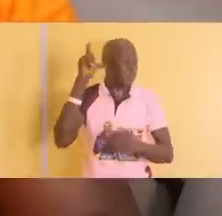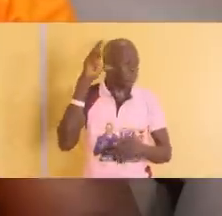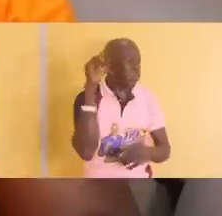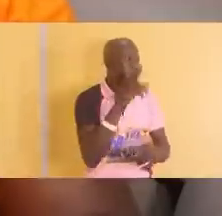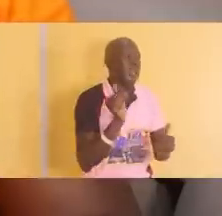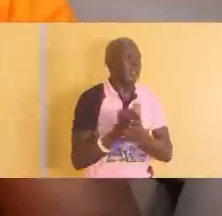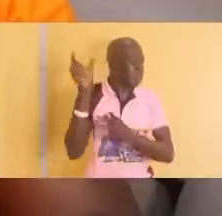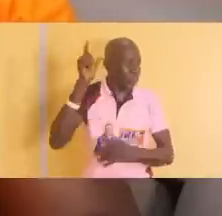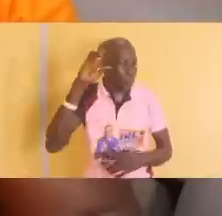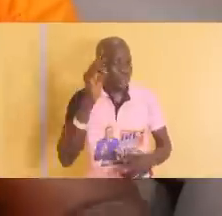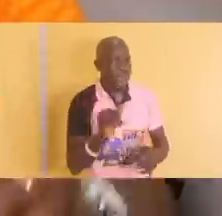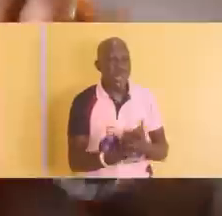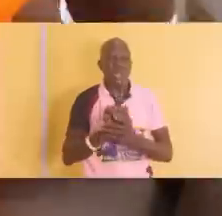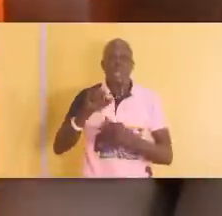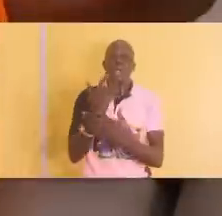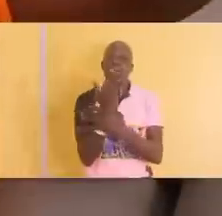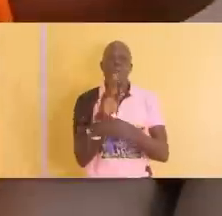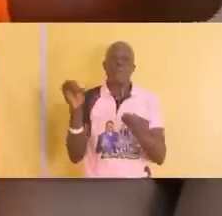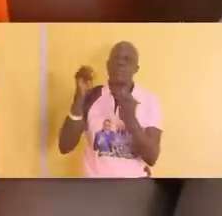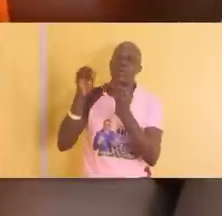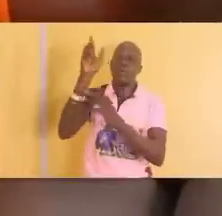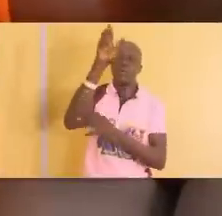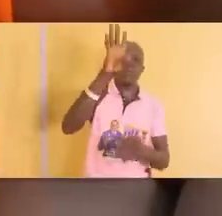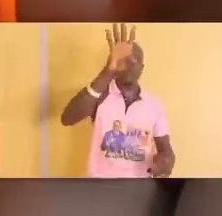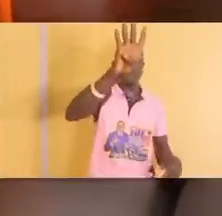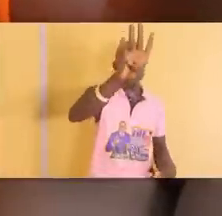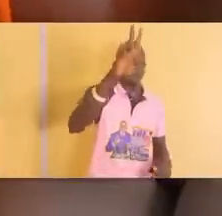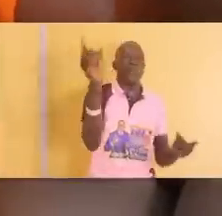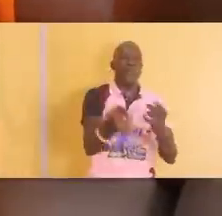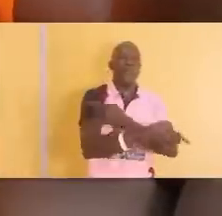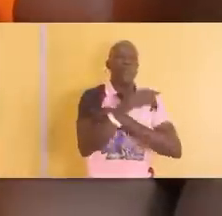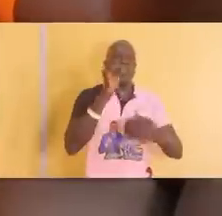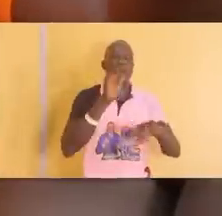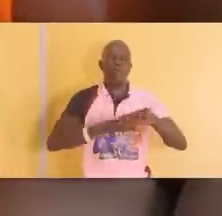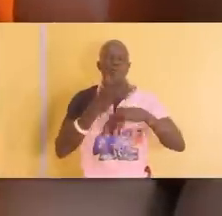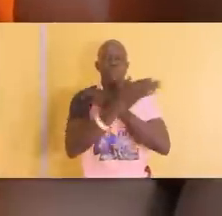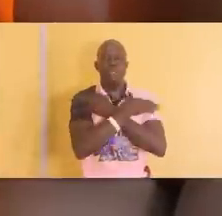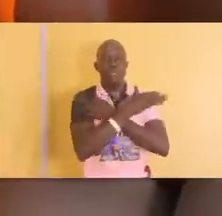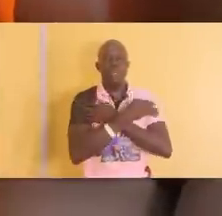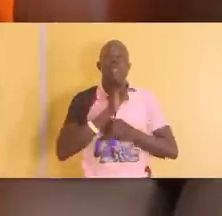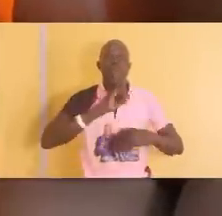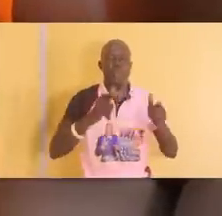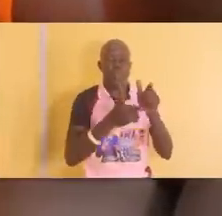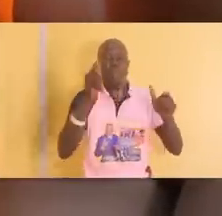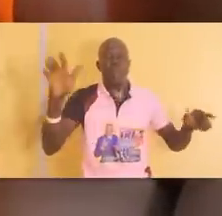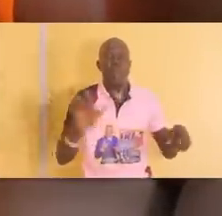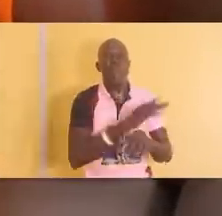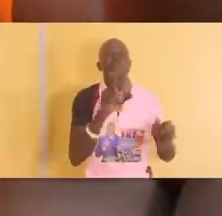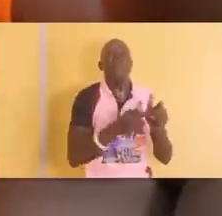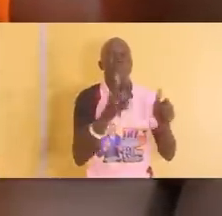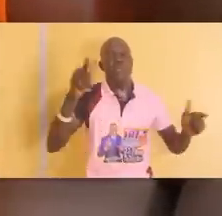This is to me, sir. This is, sir. He's there with 4 days now. 4 days, the Sunday. It's the